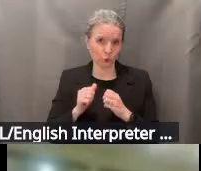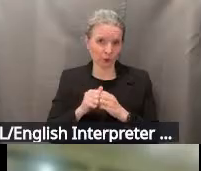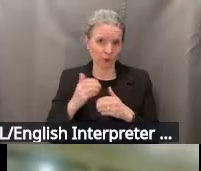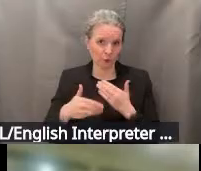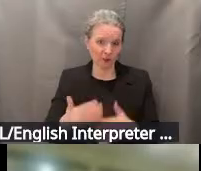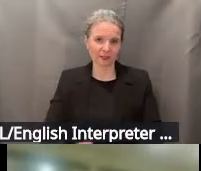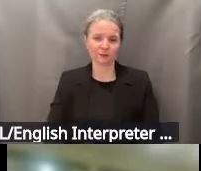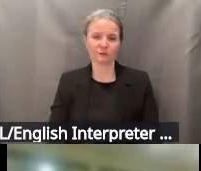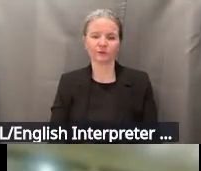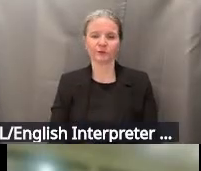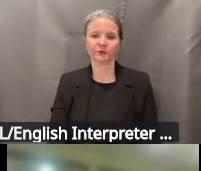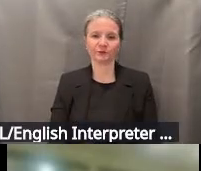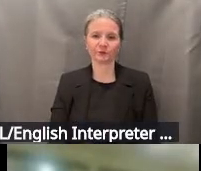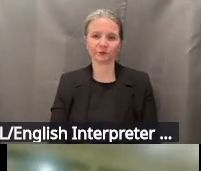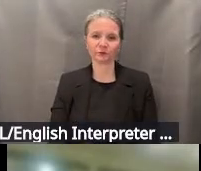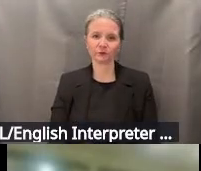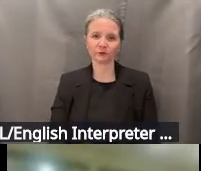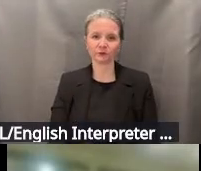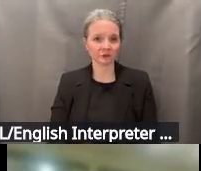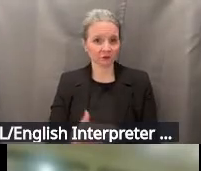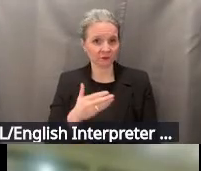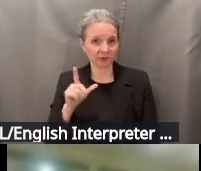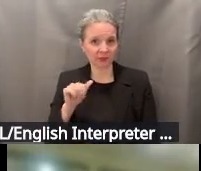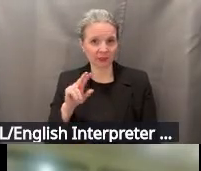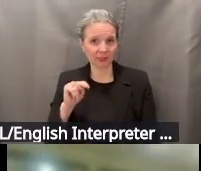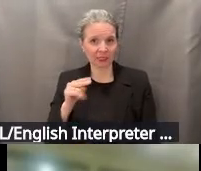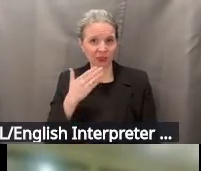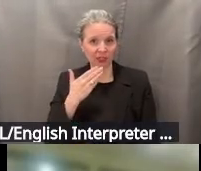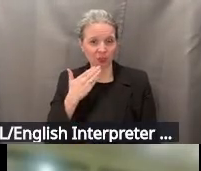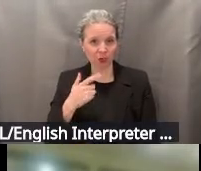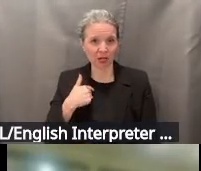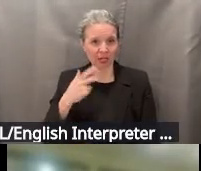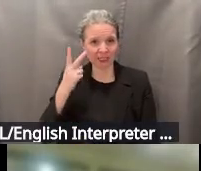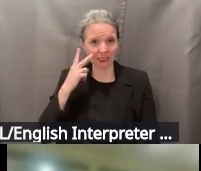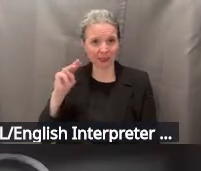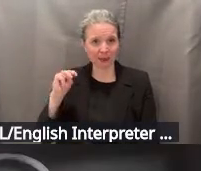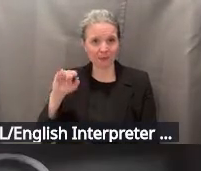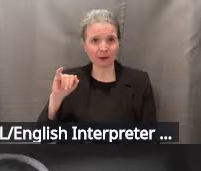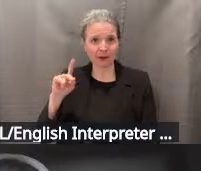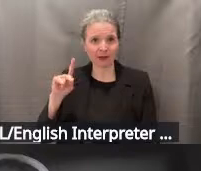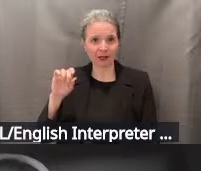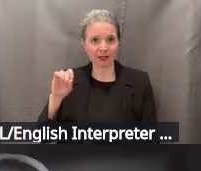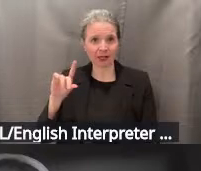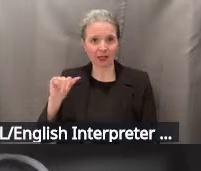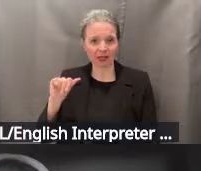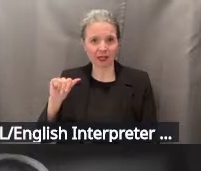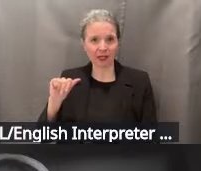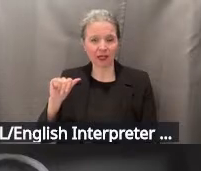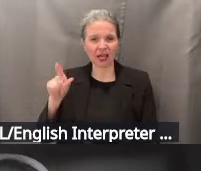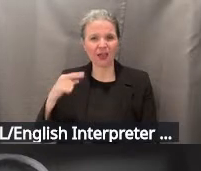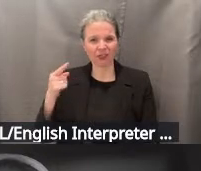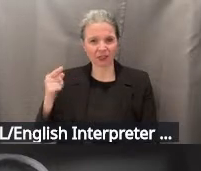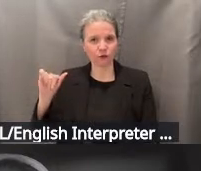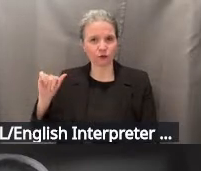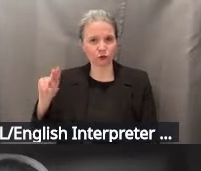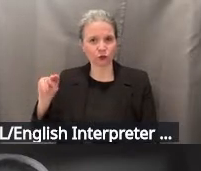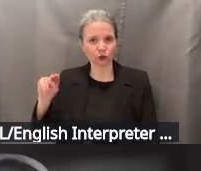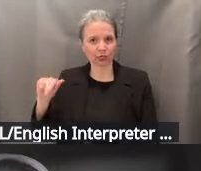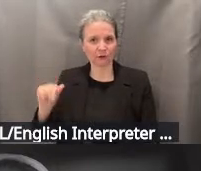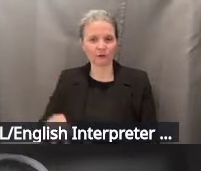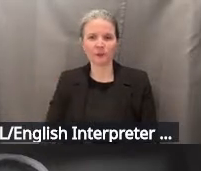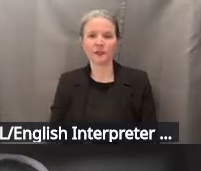process. Thank you. I've got Michaela next. Michaela and then Jana.